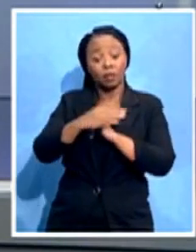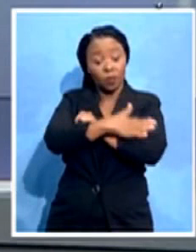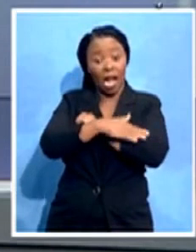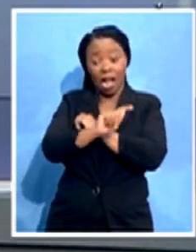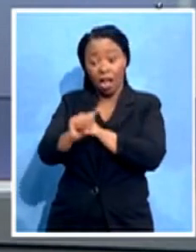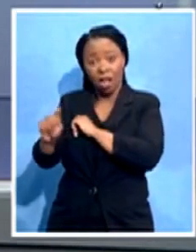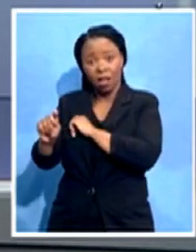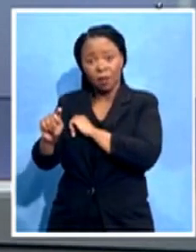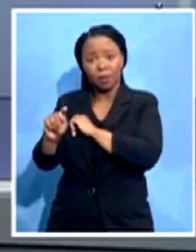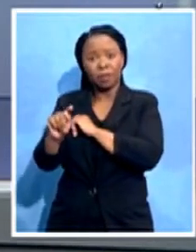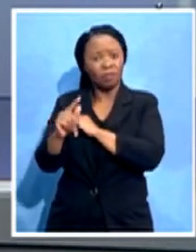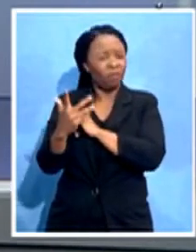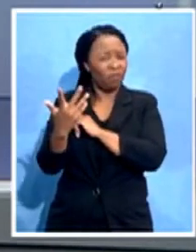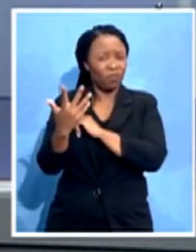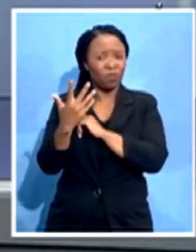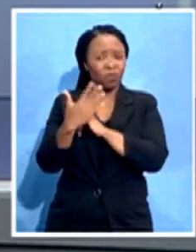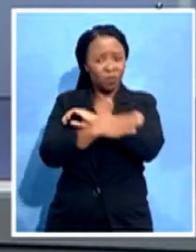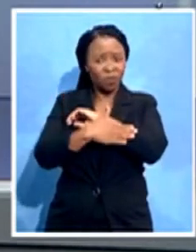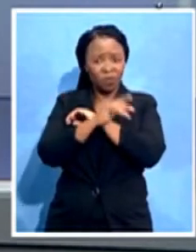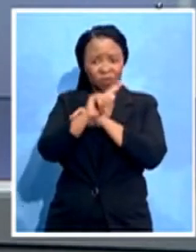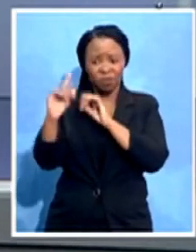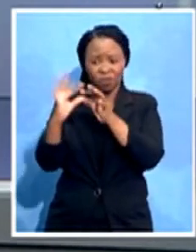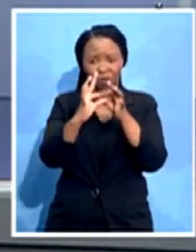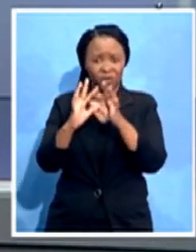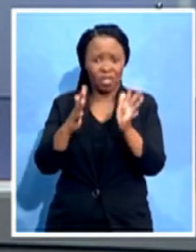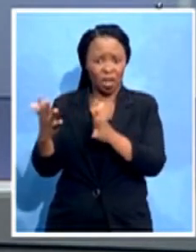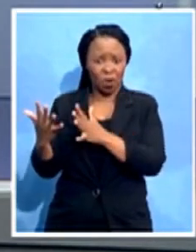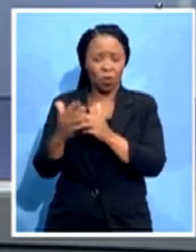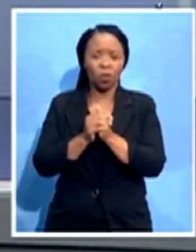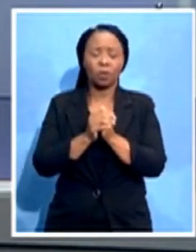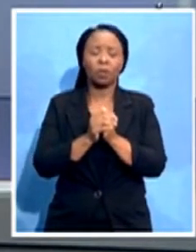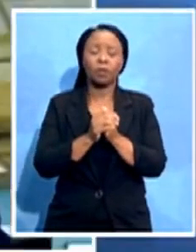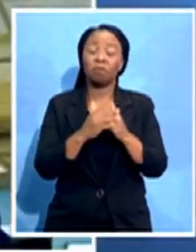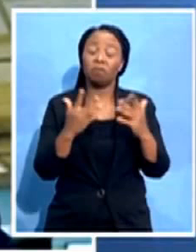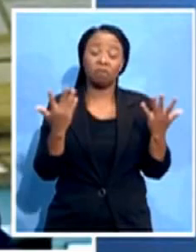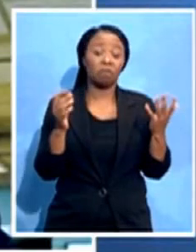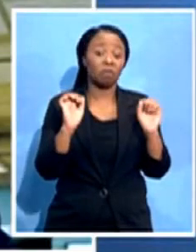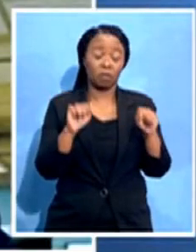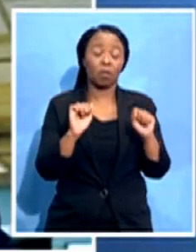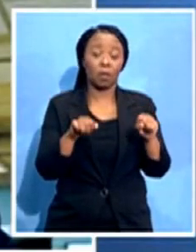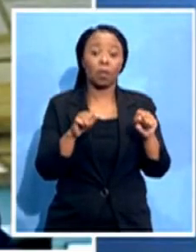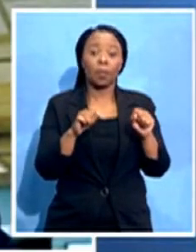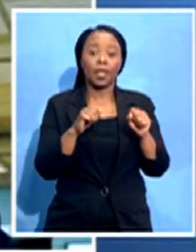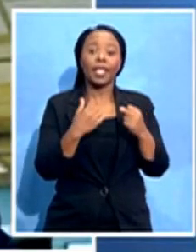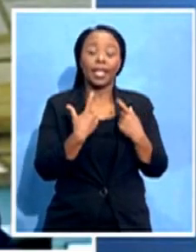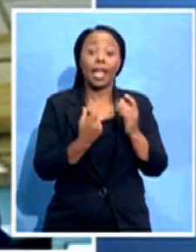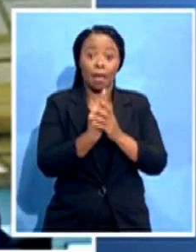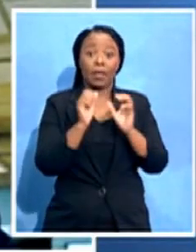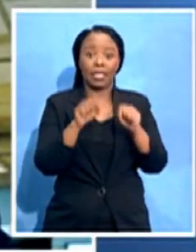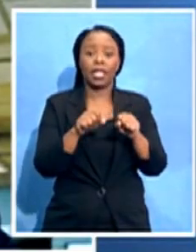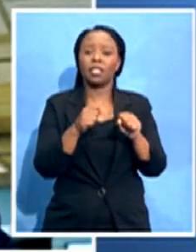continent? It does. It does. I mean, take for an example in South Africa. We wake up this morning with headlines